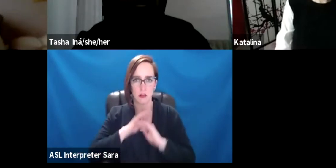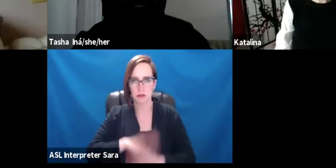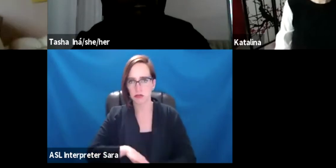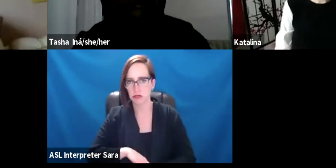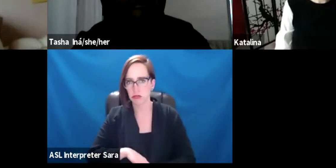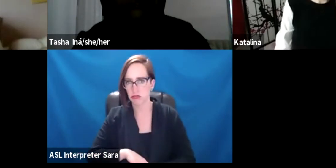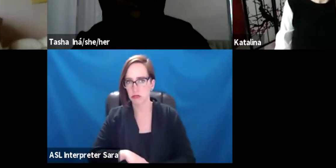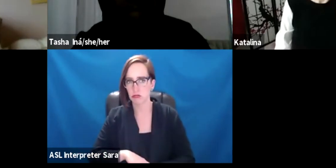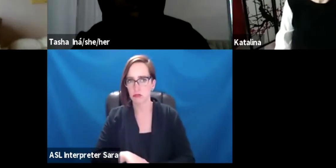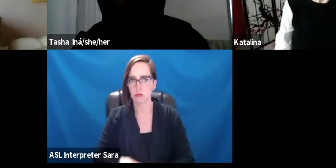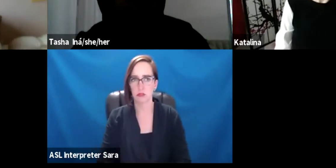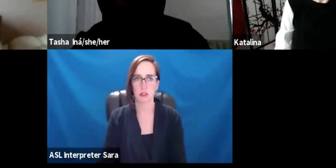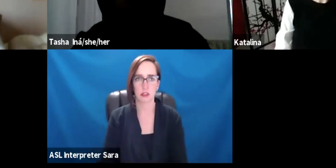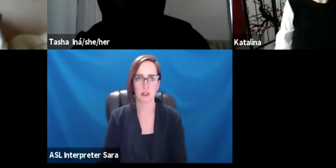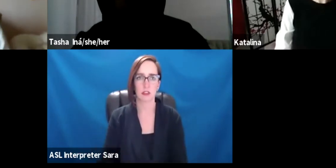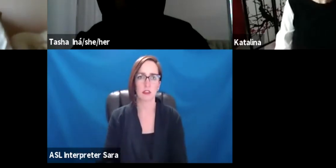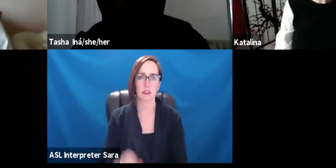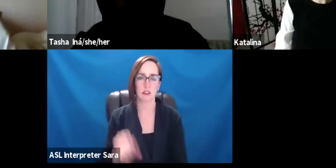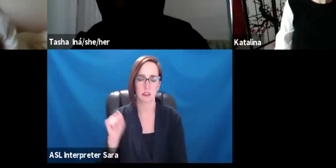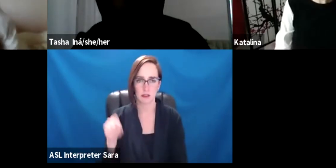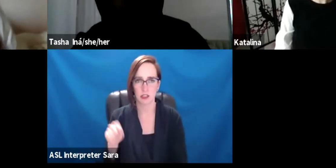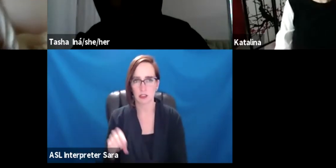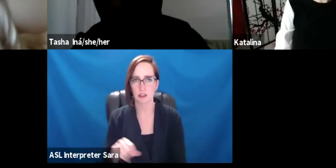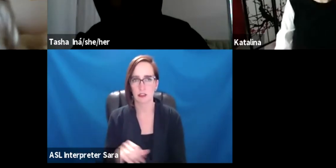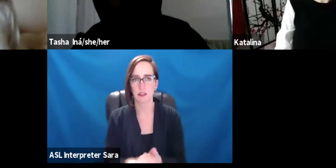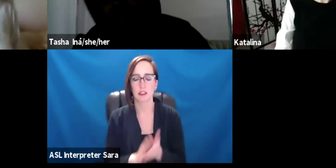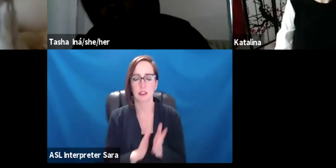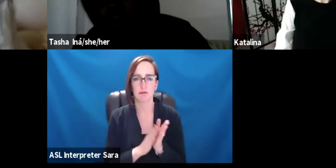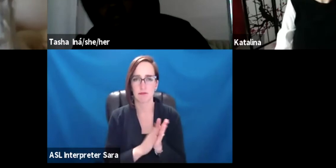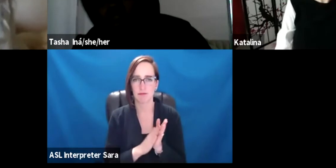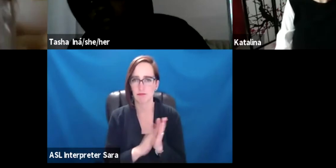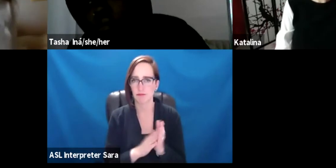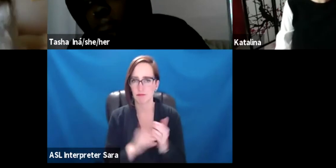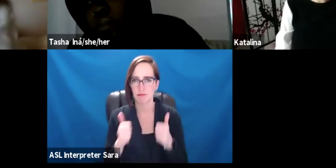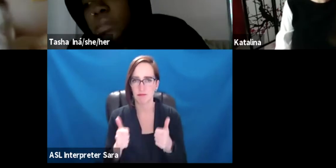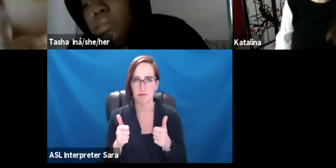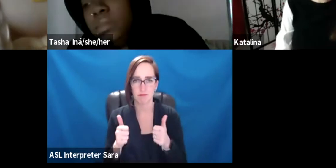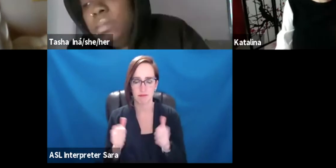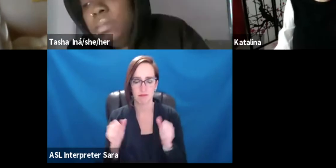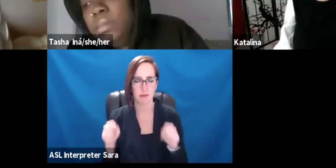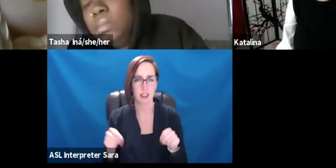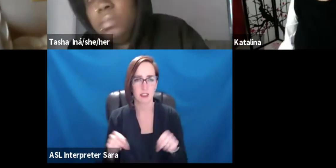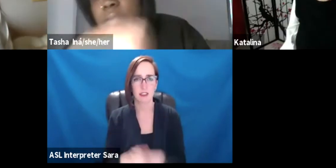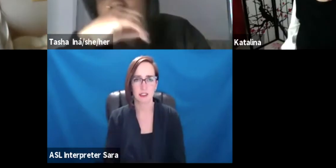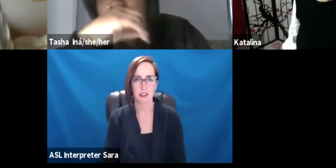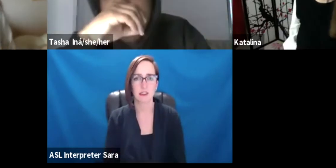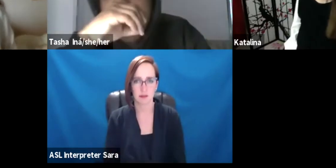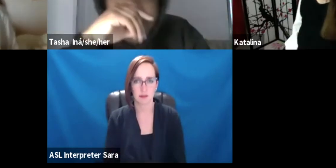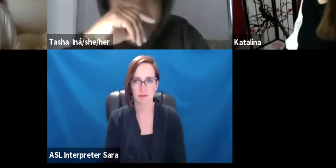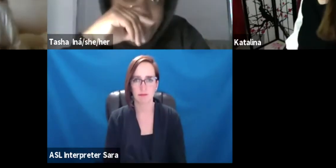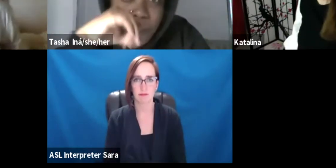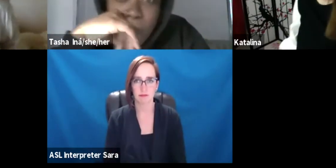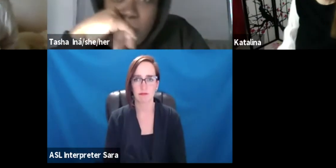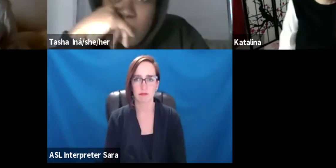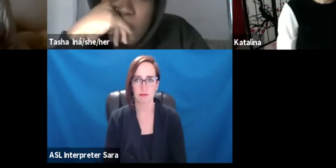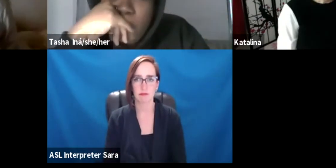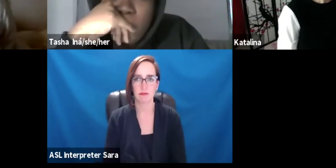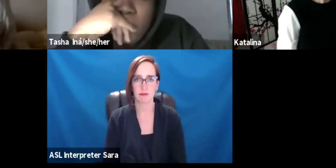Yes, yes, yes, yes, yes, yes,